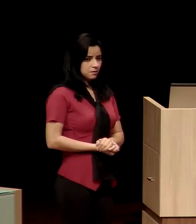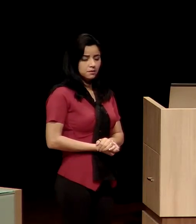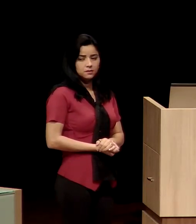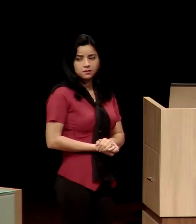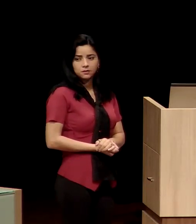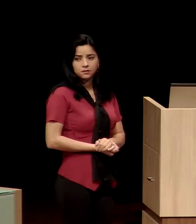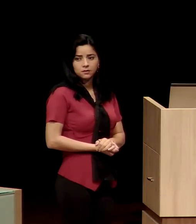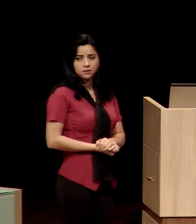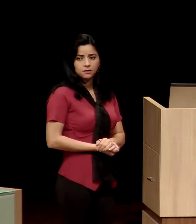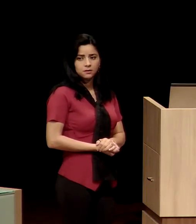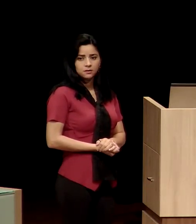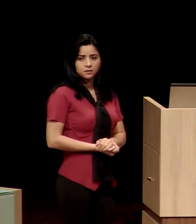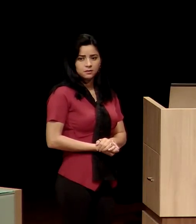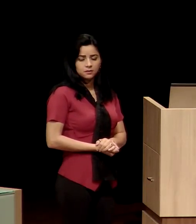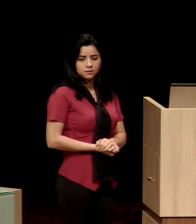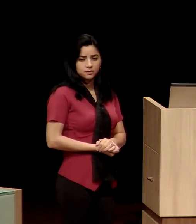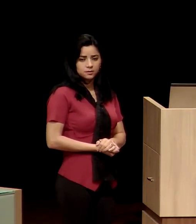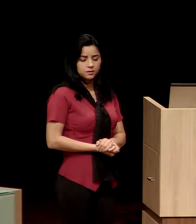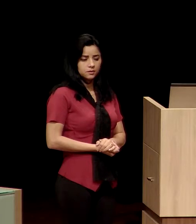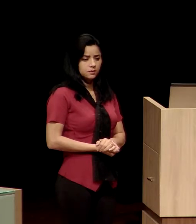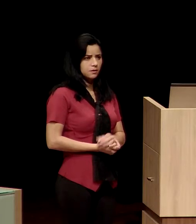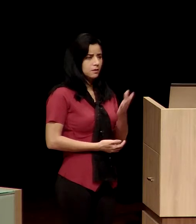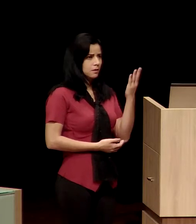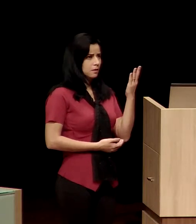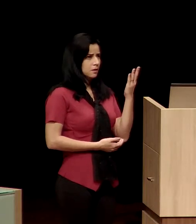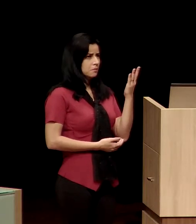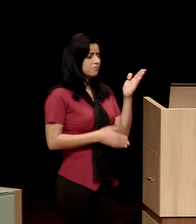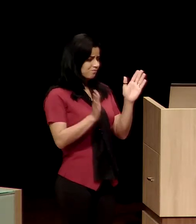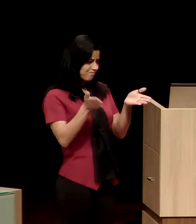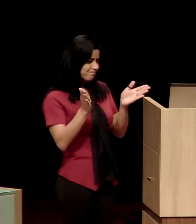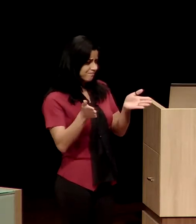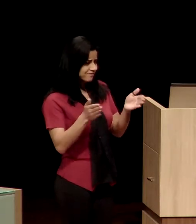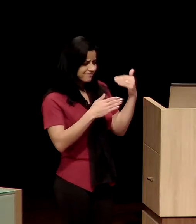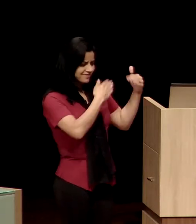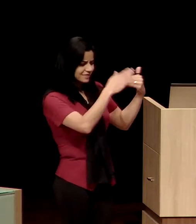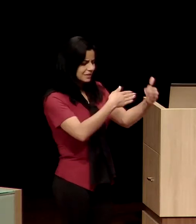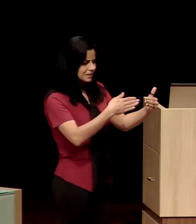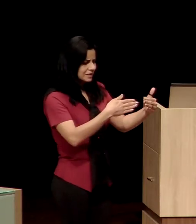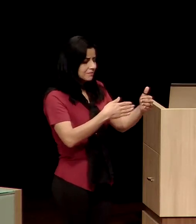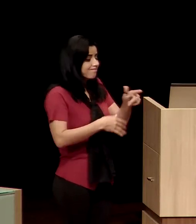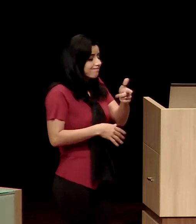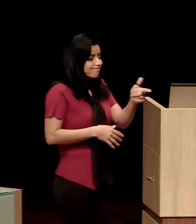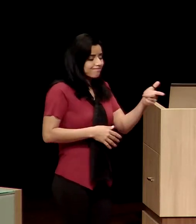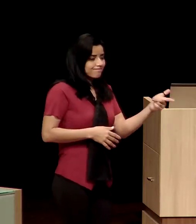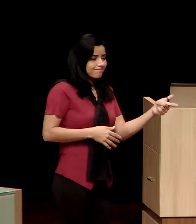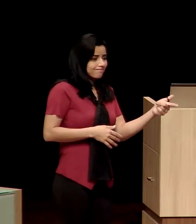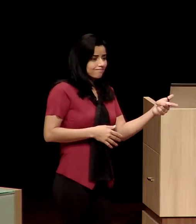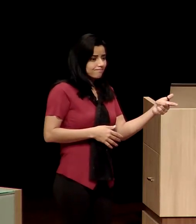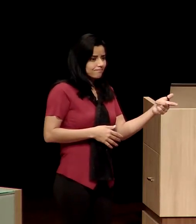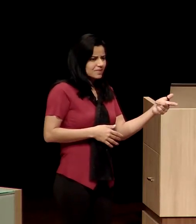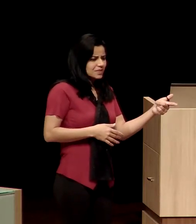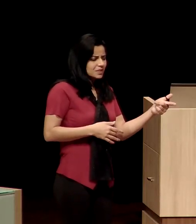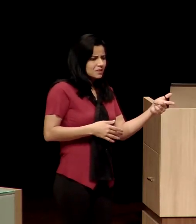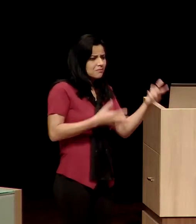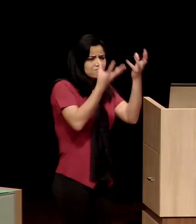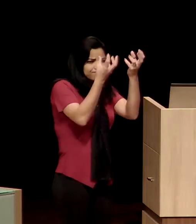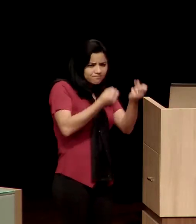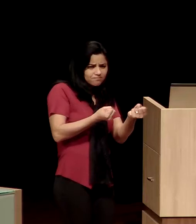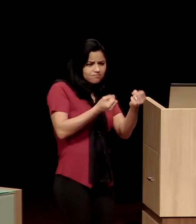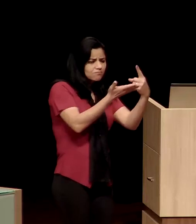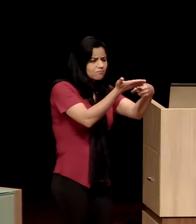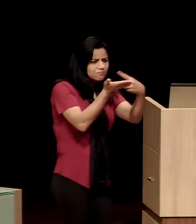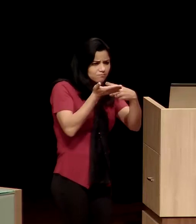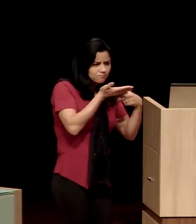the concept of social pedagogy. Desde até hoje não tem ainda uma consenso